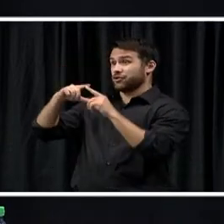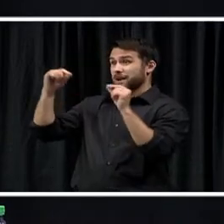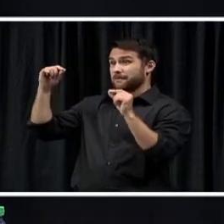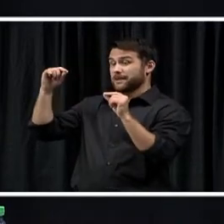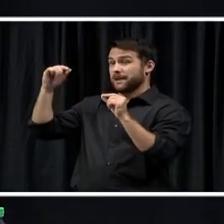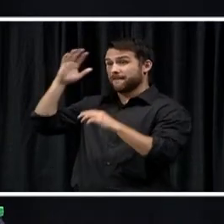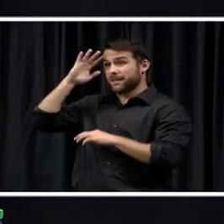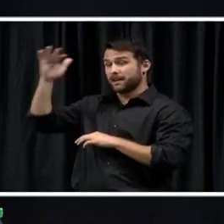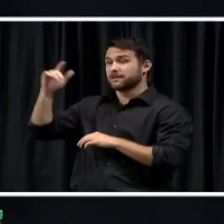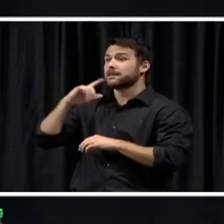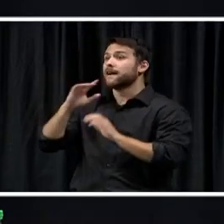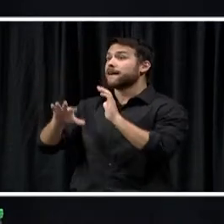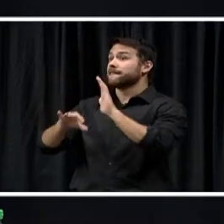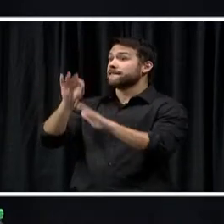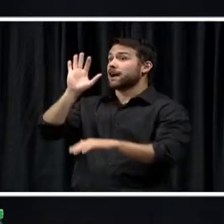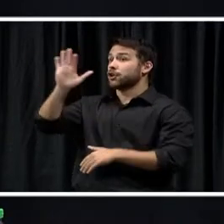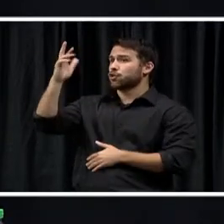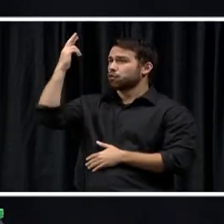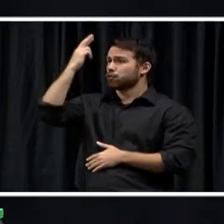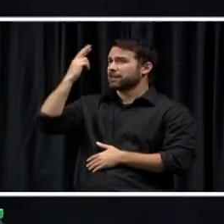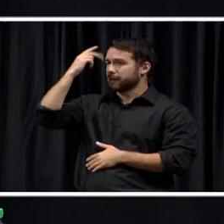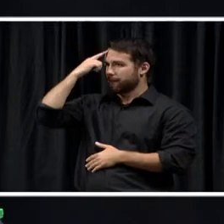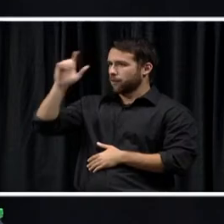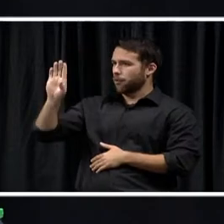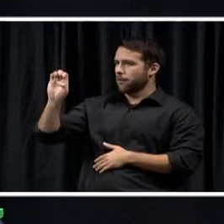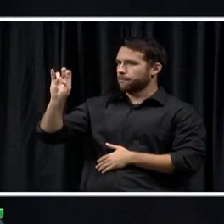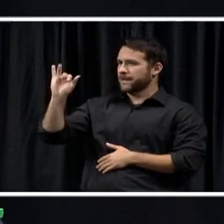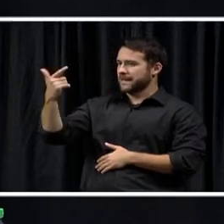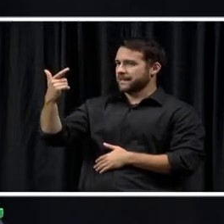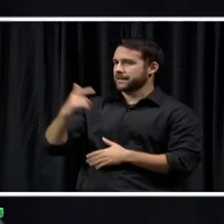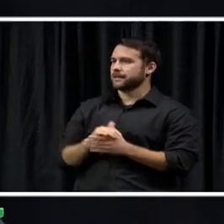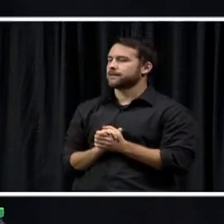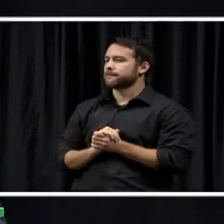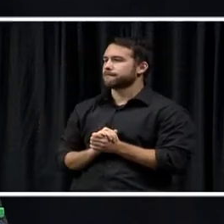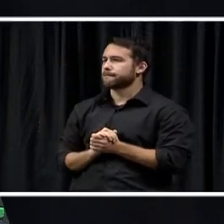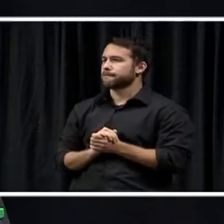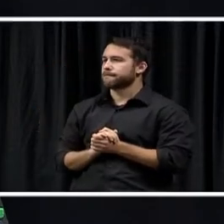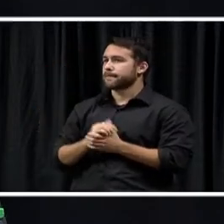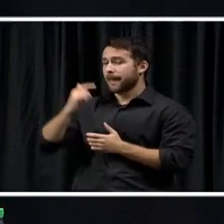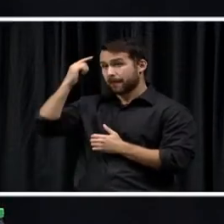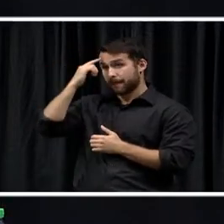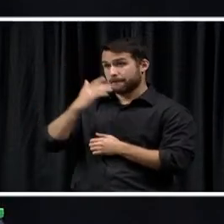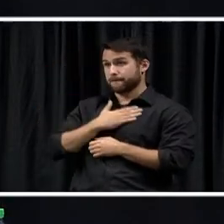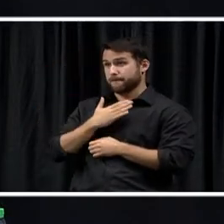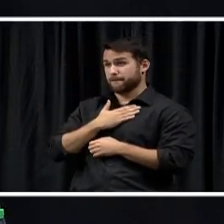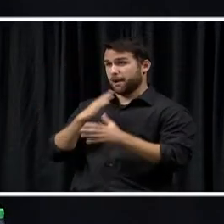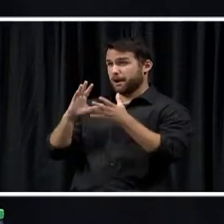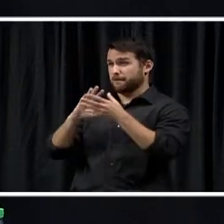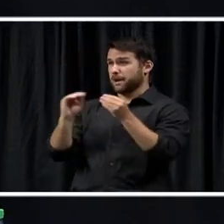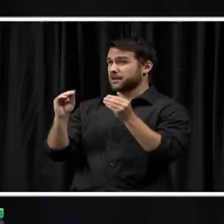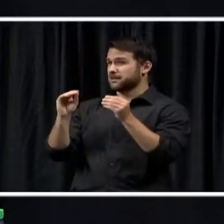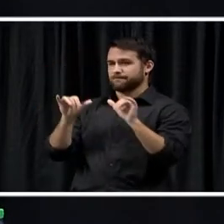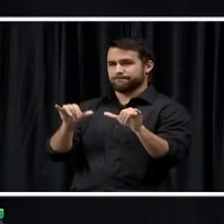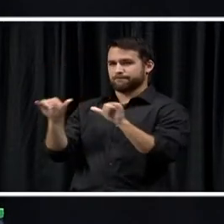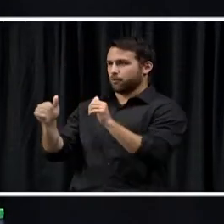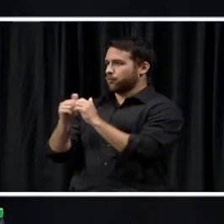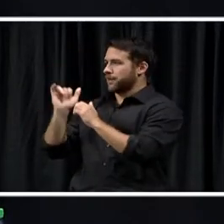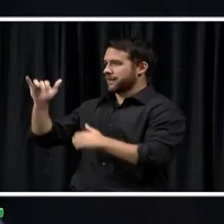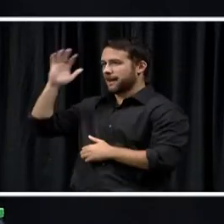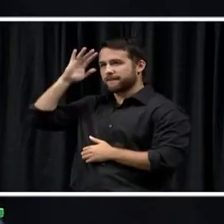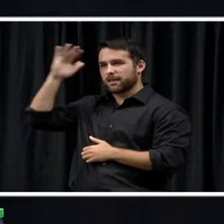is to find your reason for being. I think my message to you goes hand in hand with this